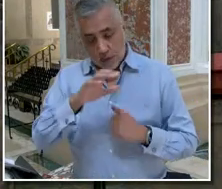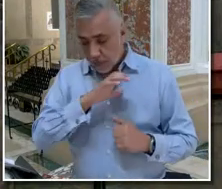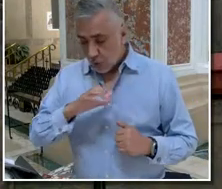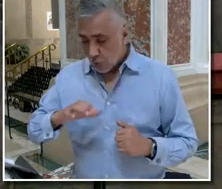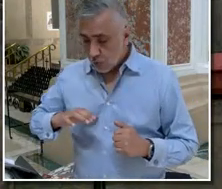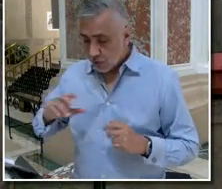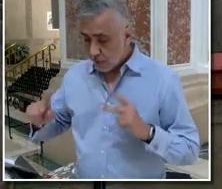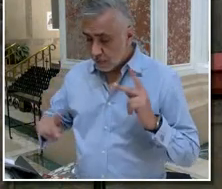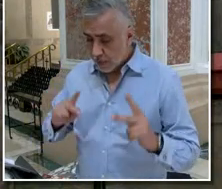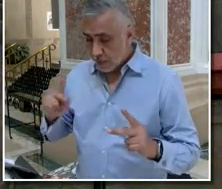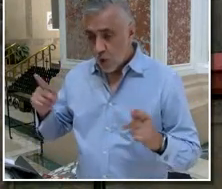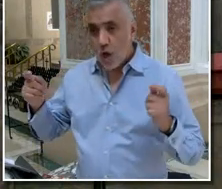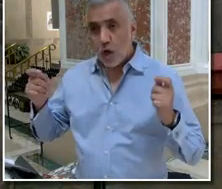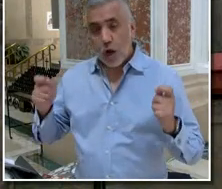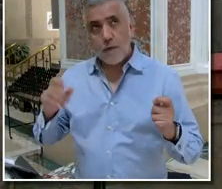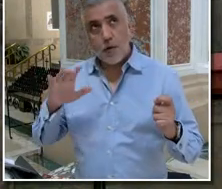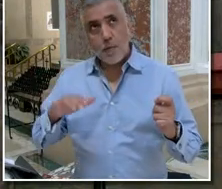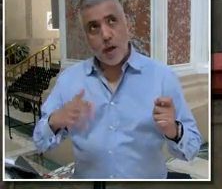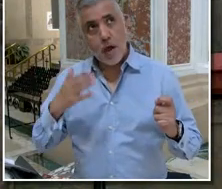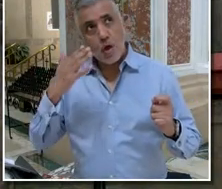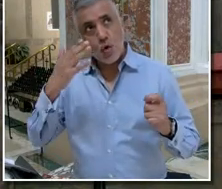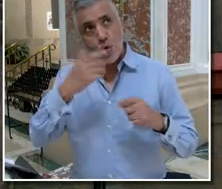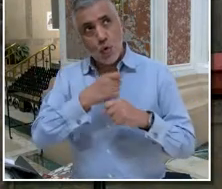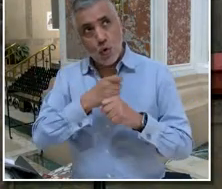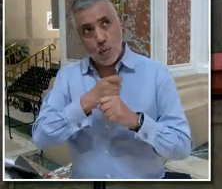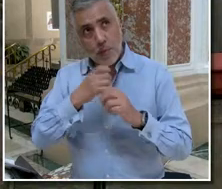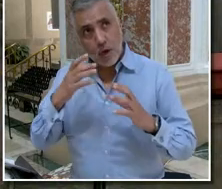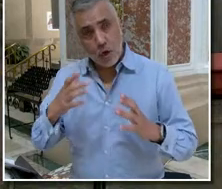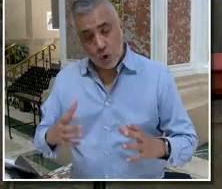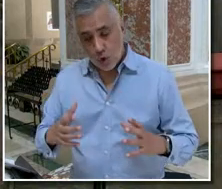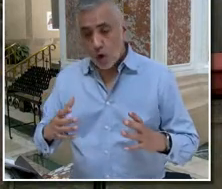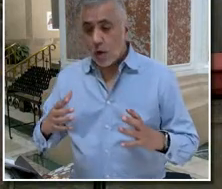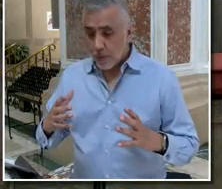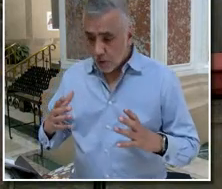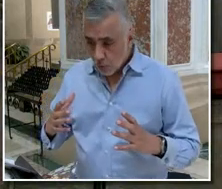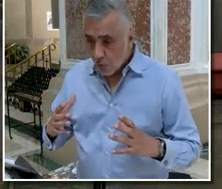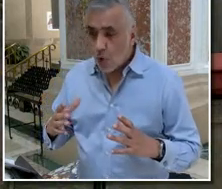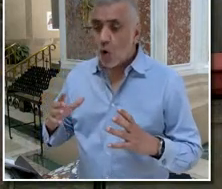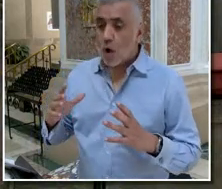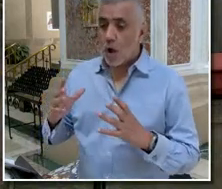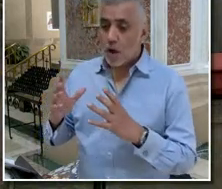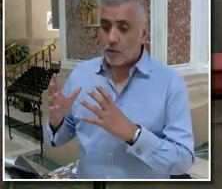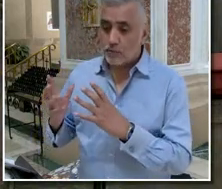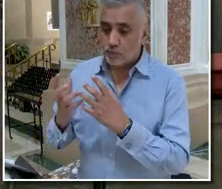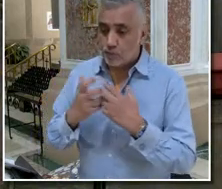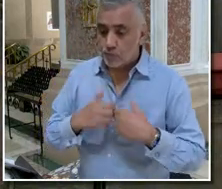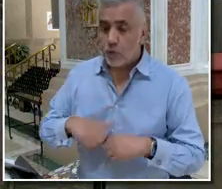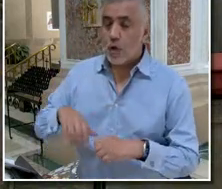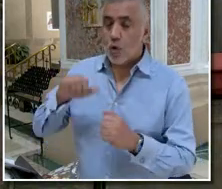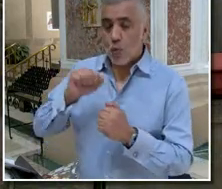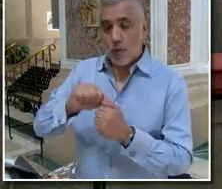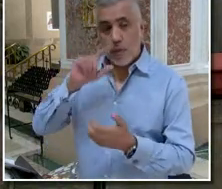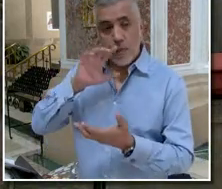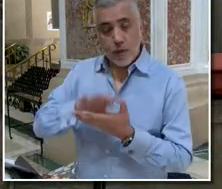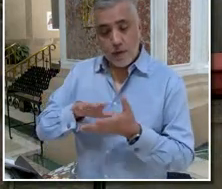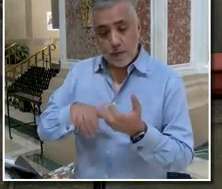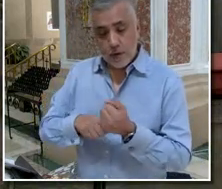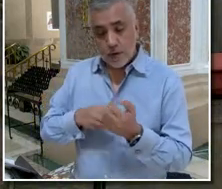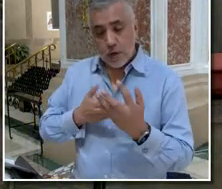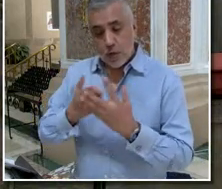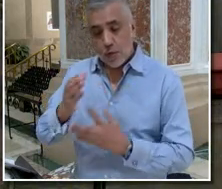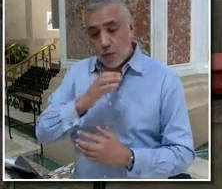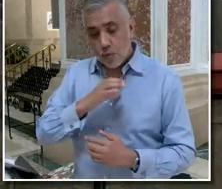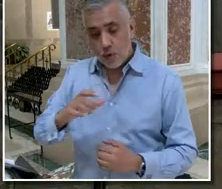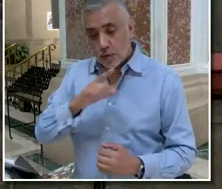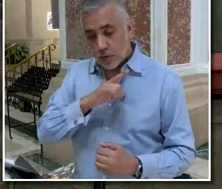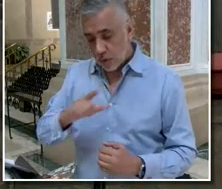people, governed by you, their Maker, may grow in merit by reason of their faith, through Christ